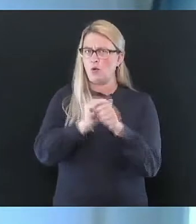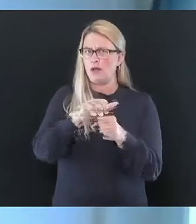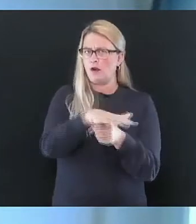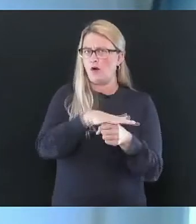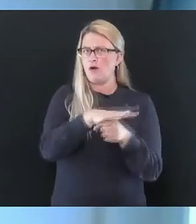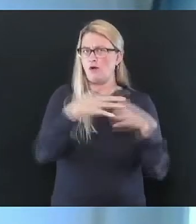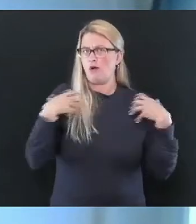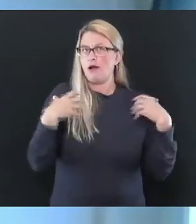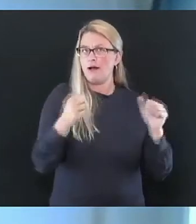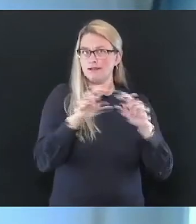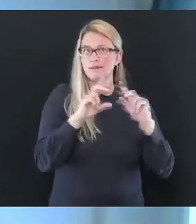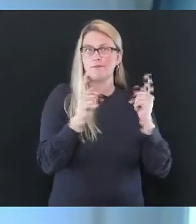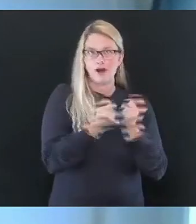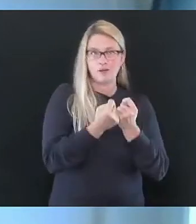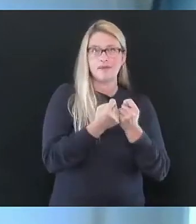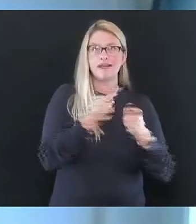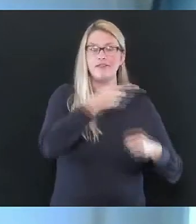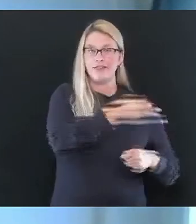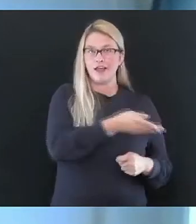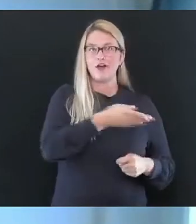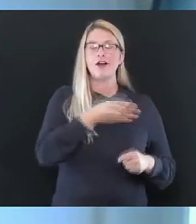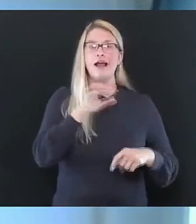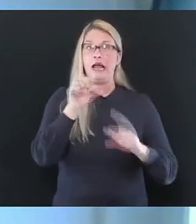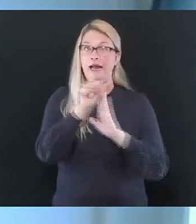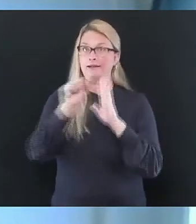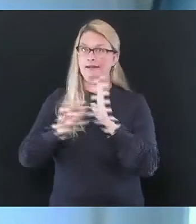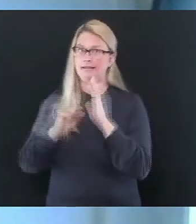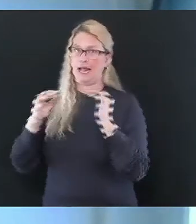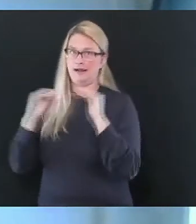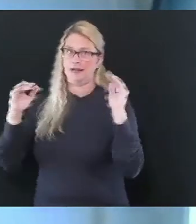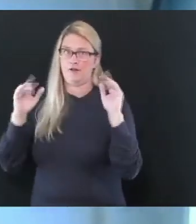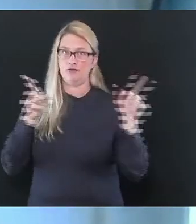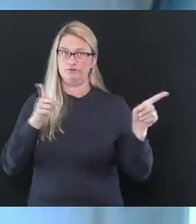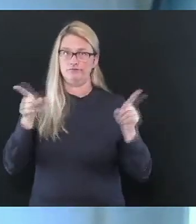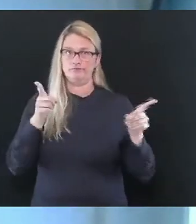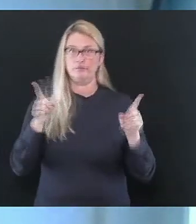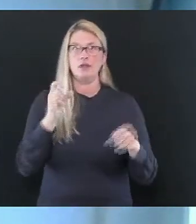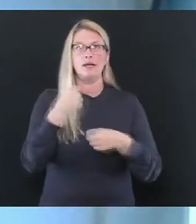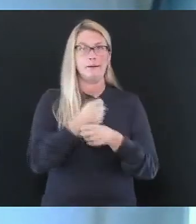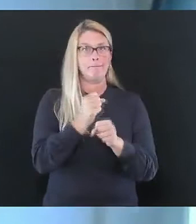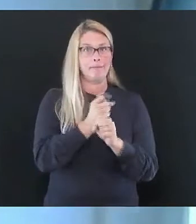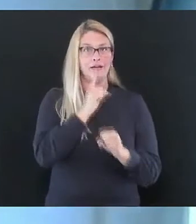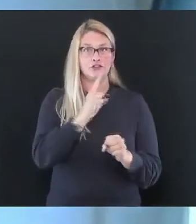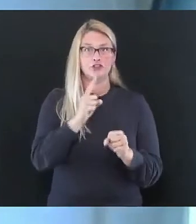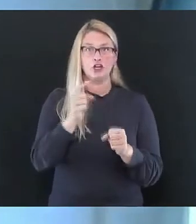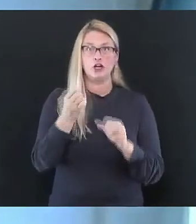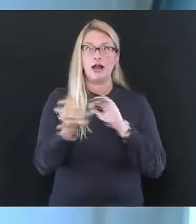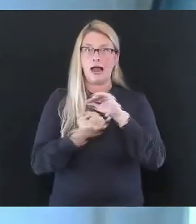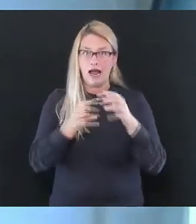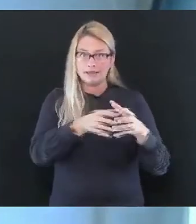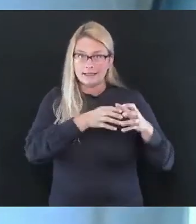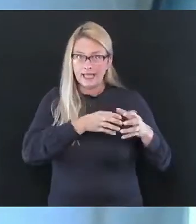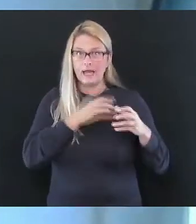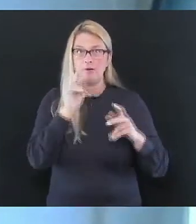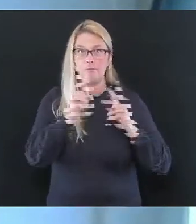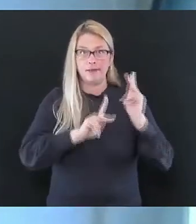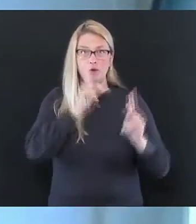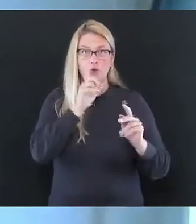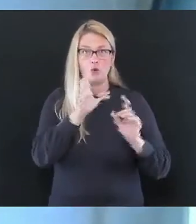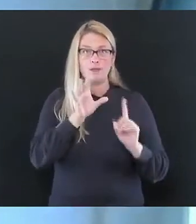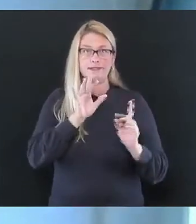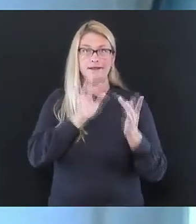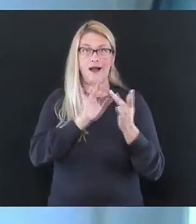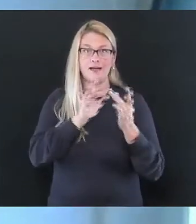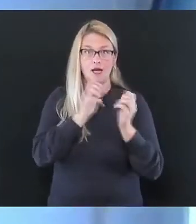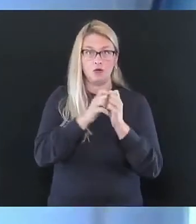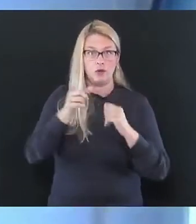own outbreak epidemiologist here at the state level to make sure that individuals are isolated. We have right